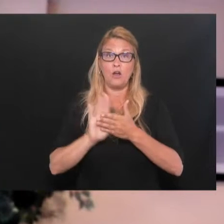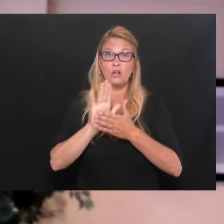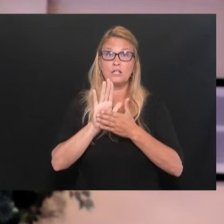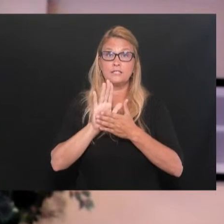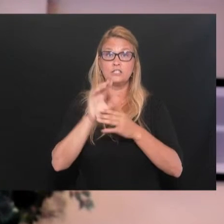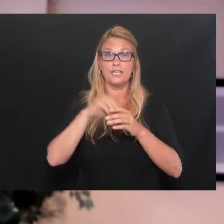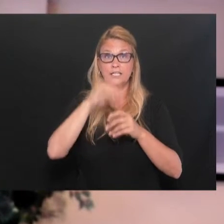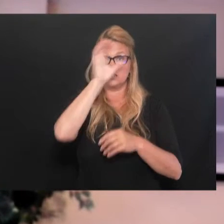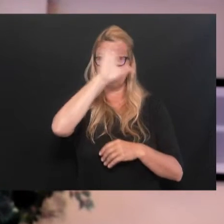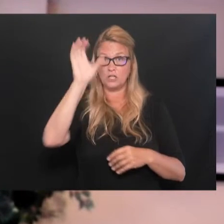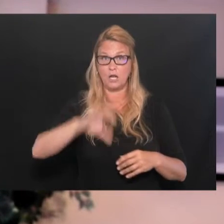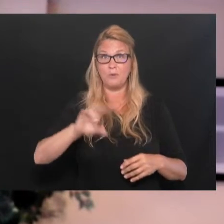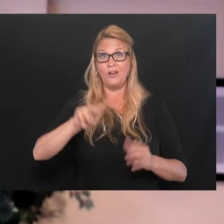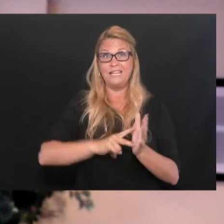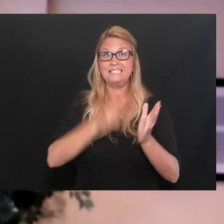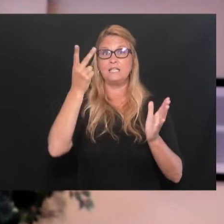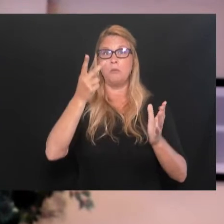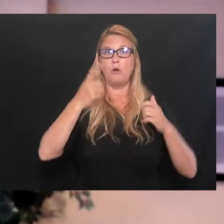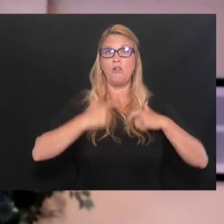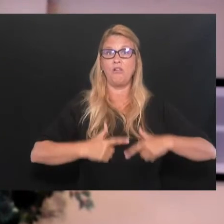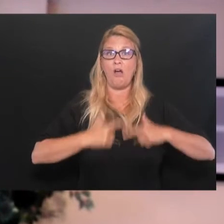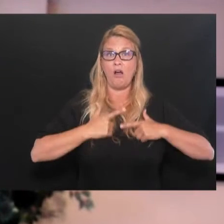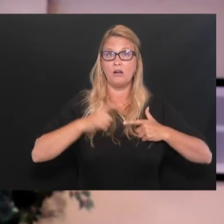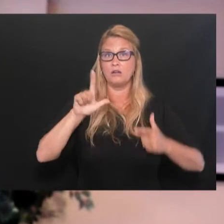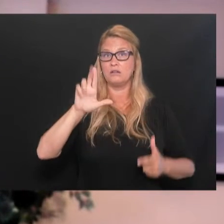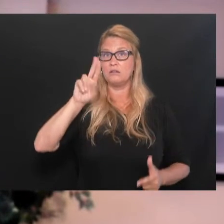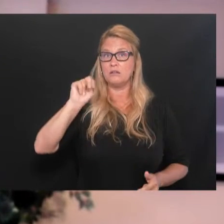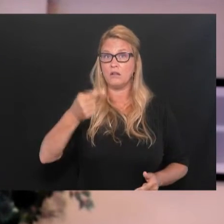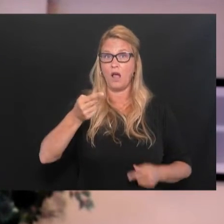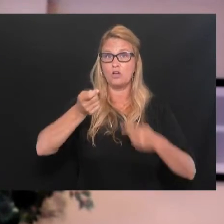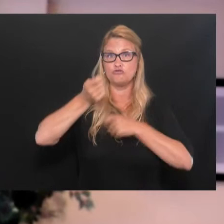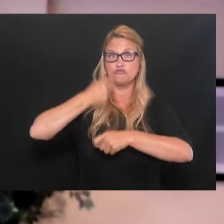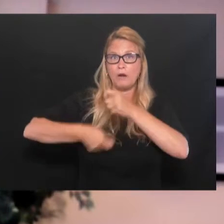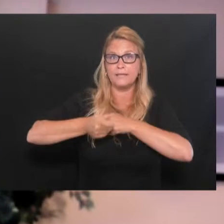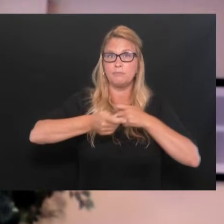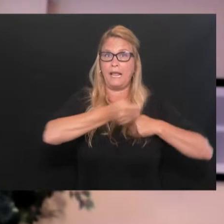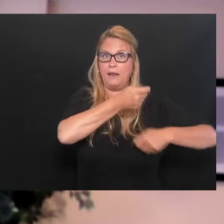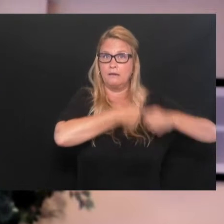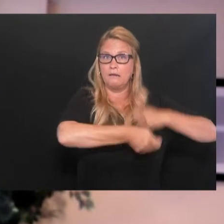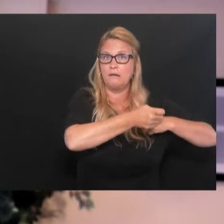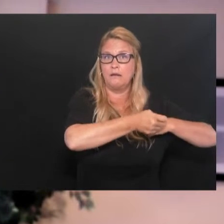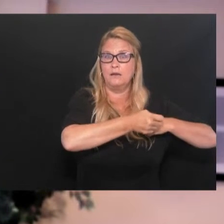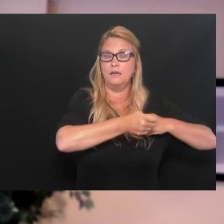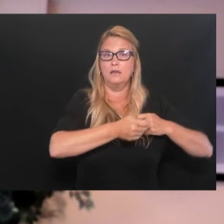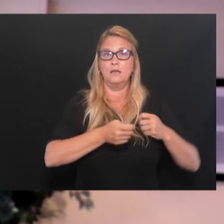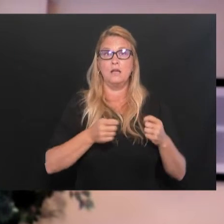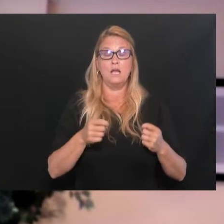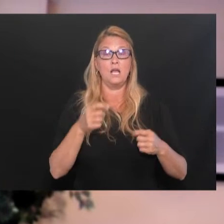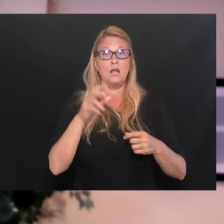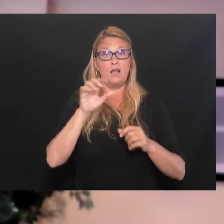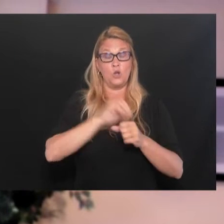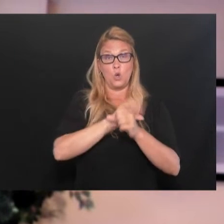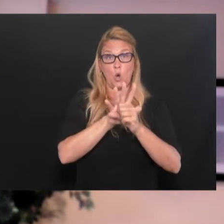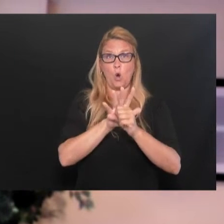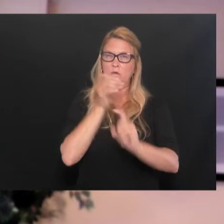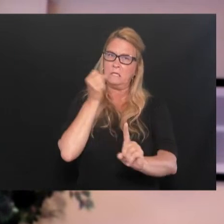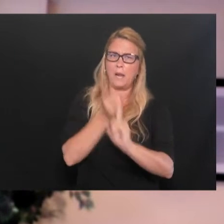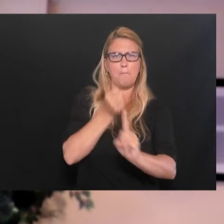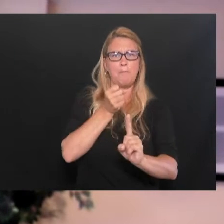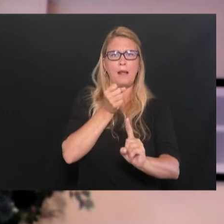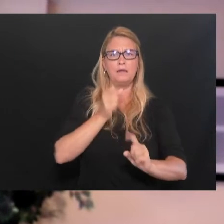double lung transplants, because COVID in the lungs have made their lungs so poor that they now need to